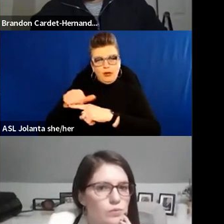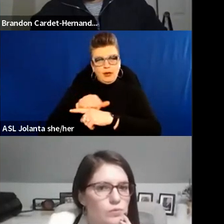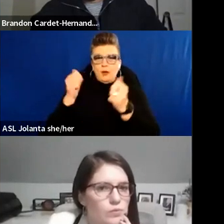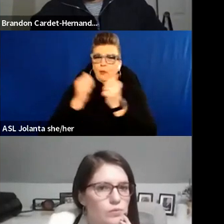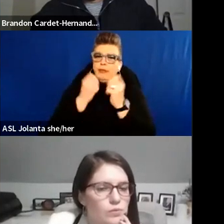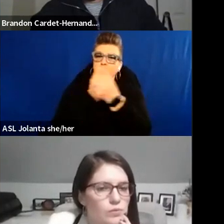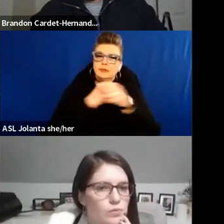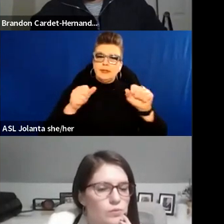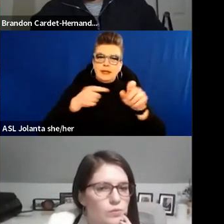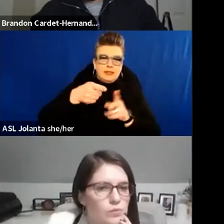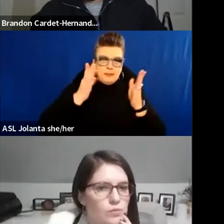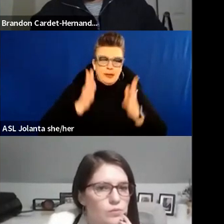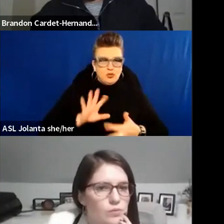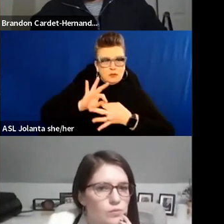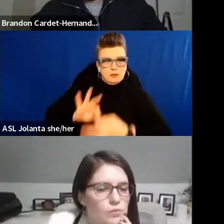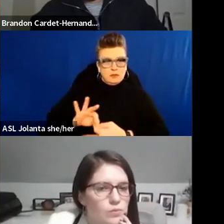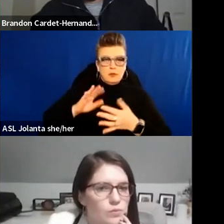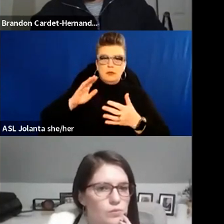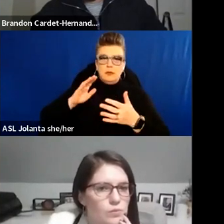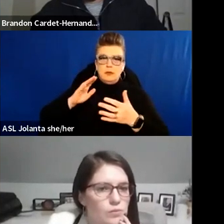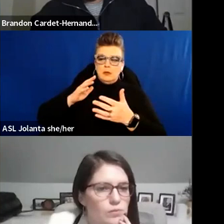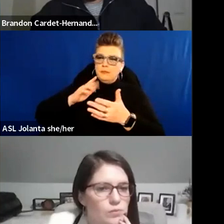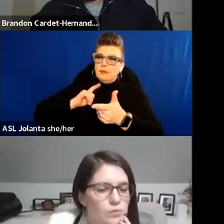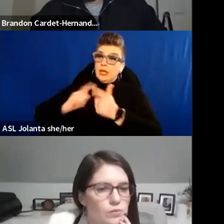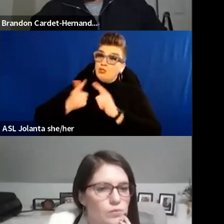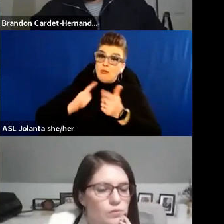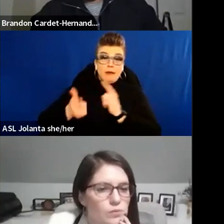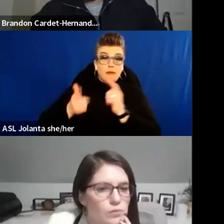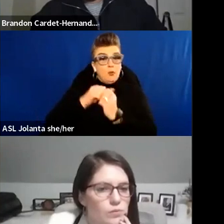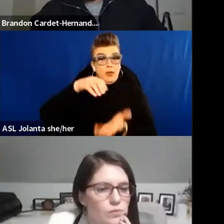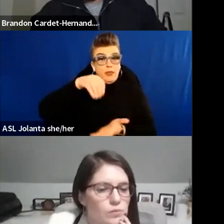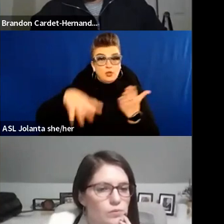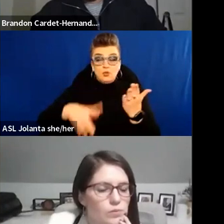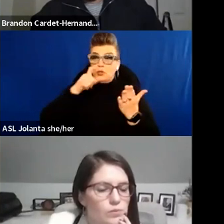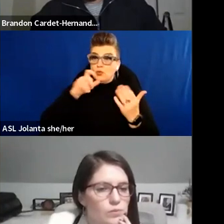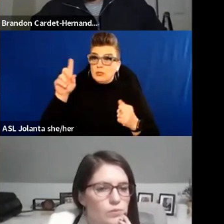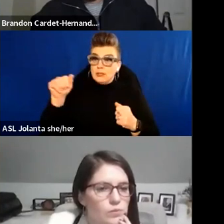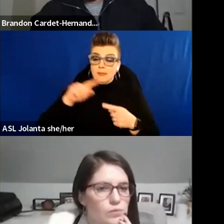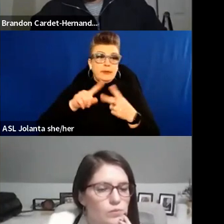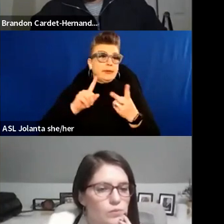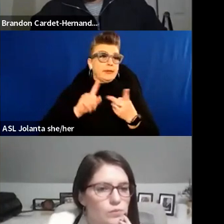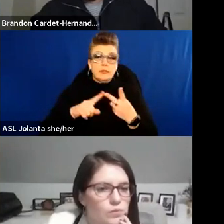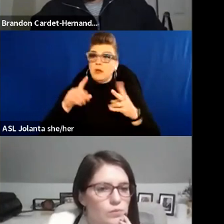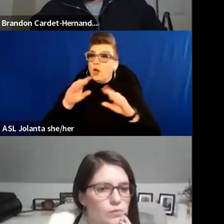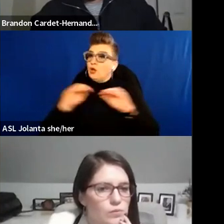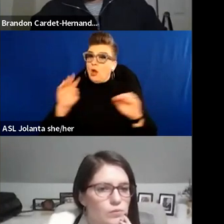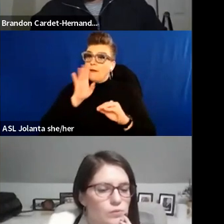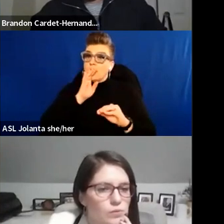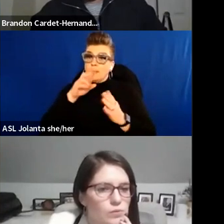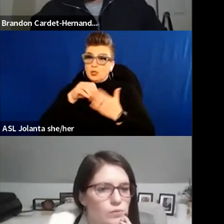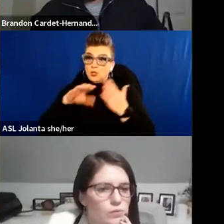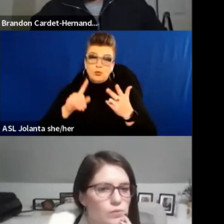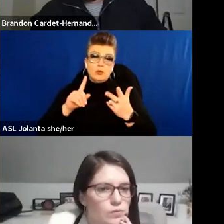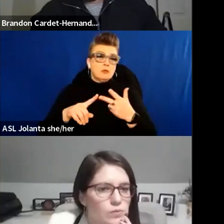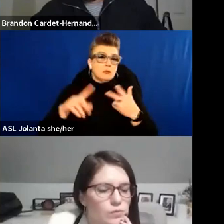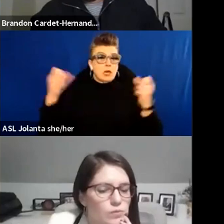regarding um interacting with students with disabilities our non-verbal students our signing and we're developing that still so that's under